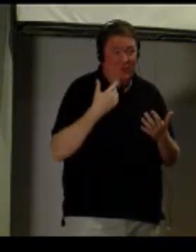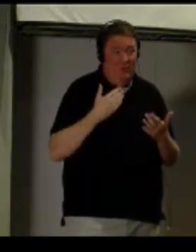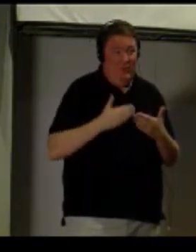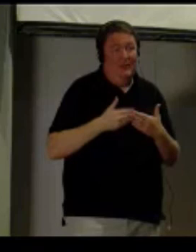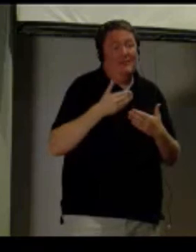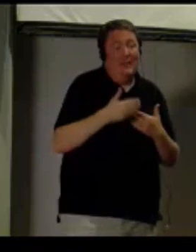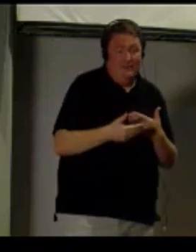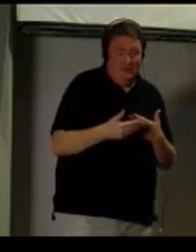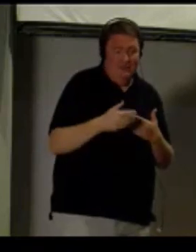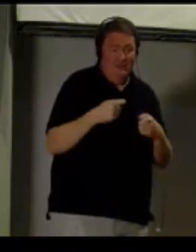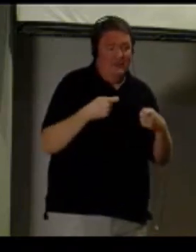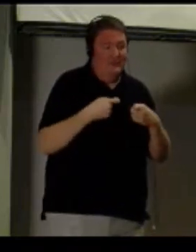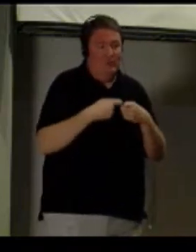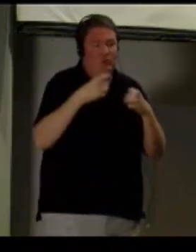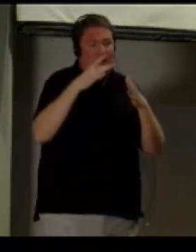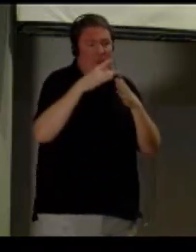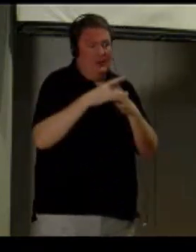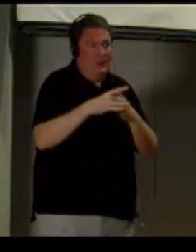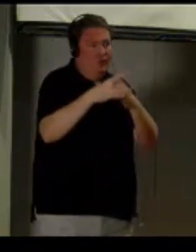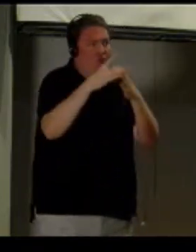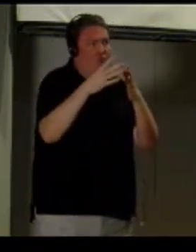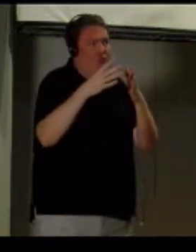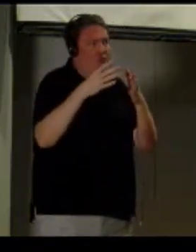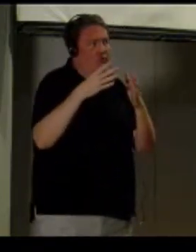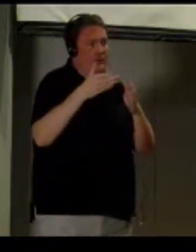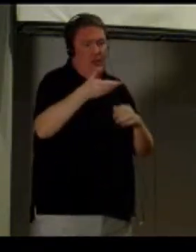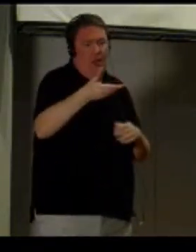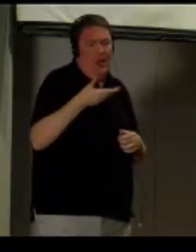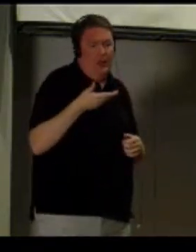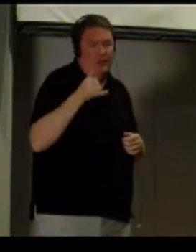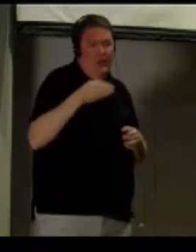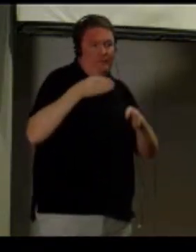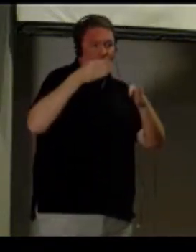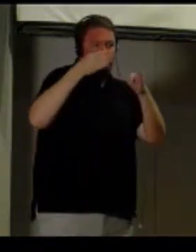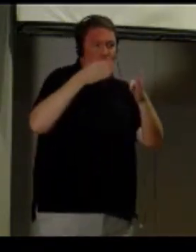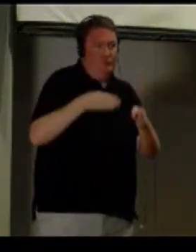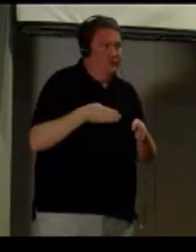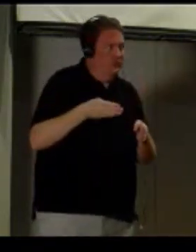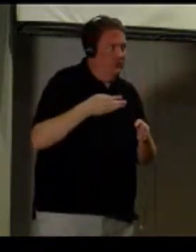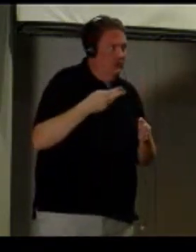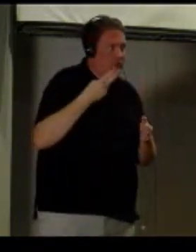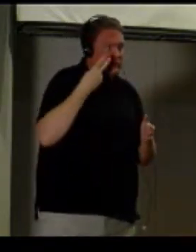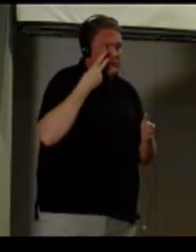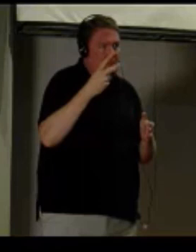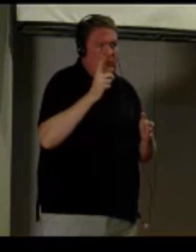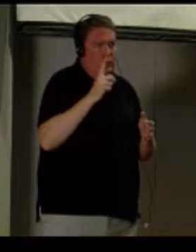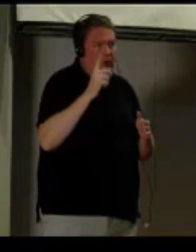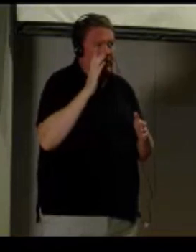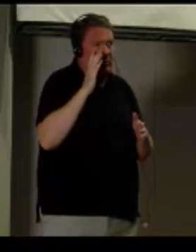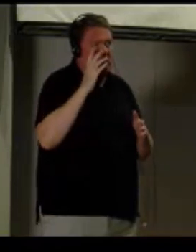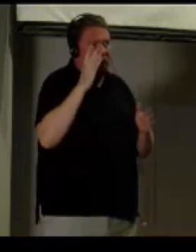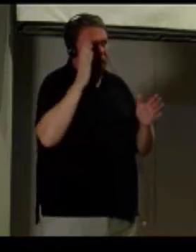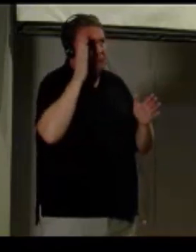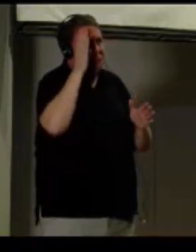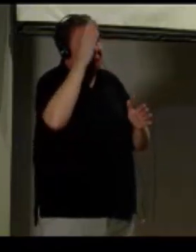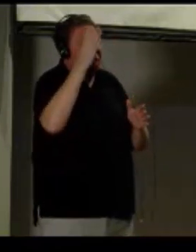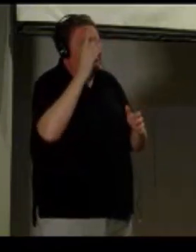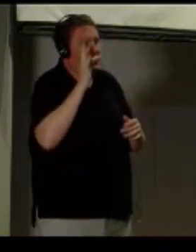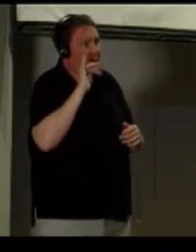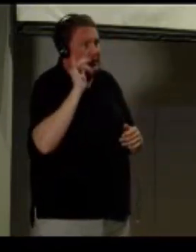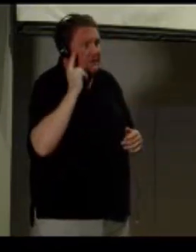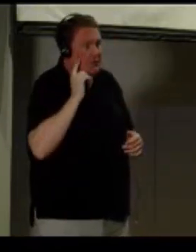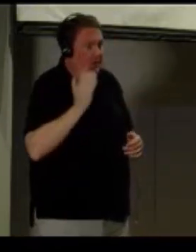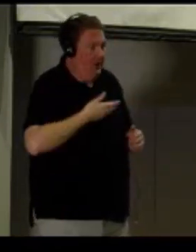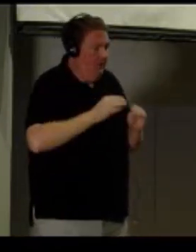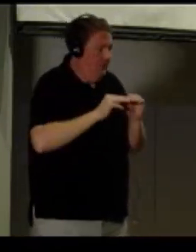of digital leader is hired to kind of see where we're really going to go. But